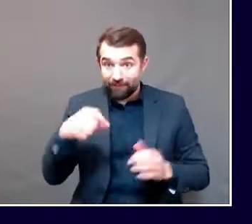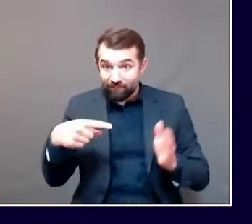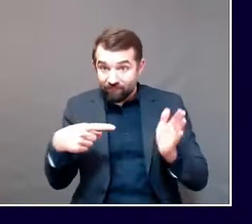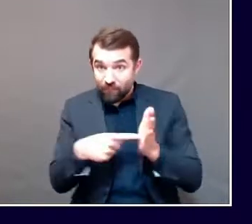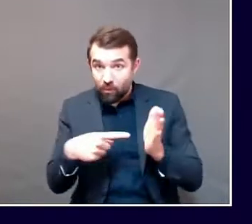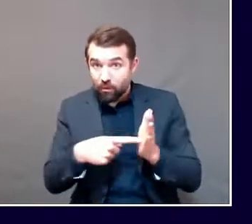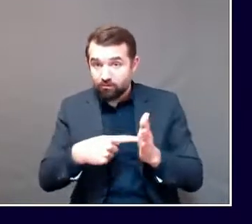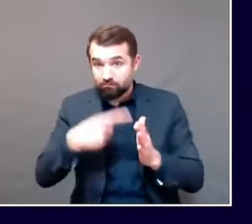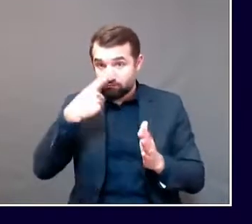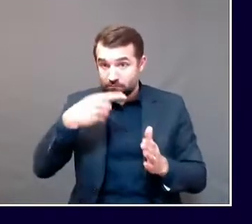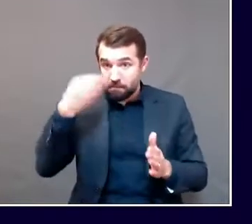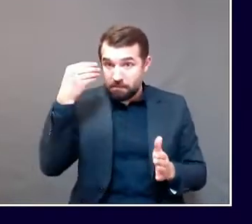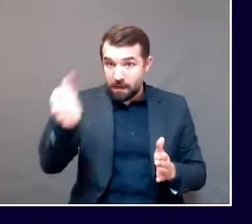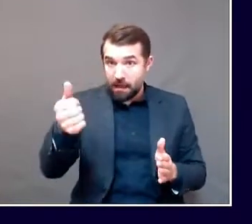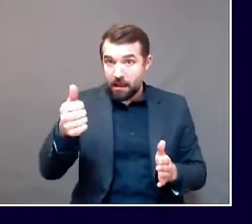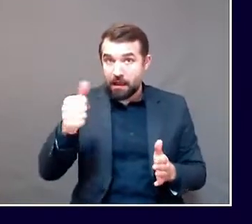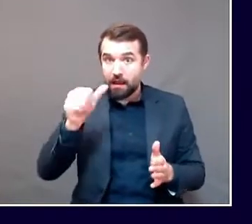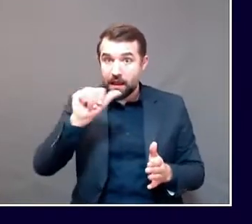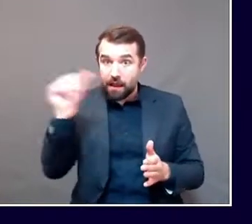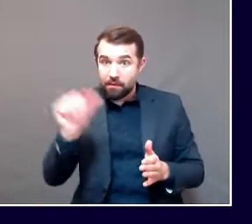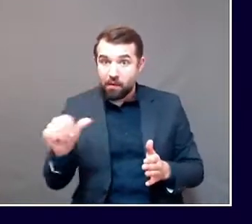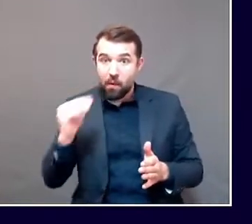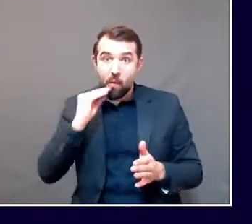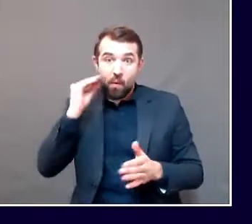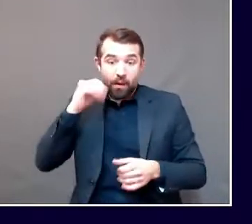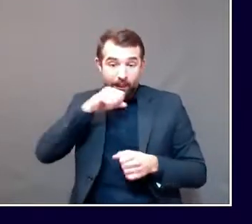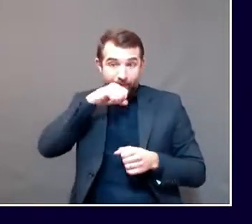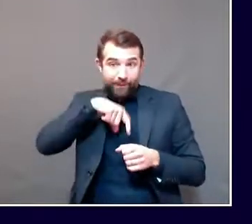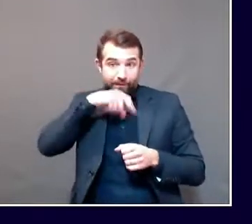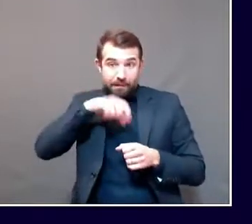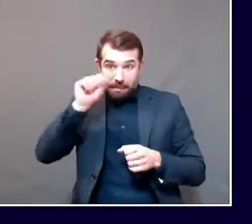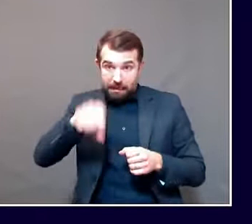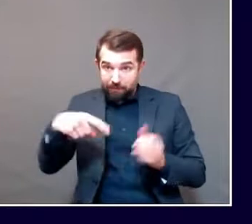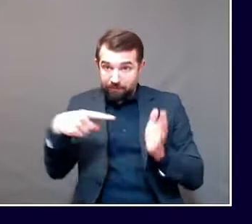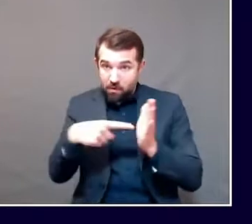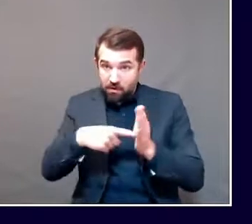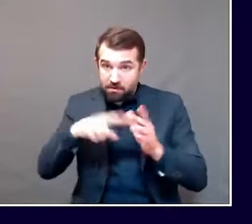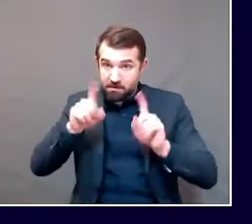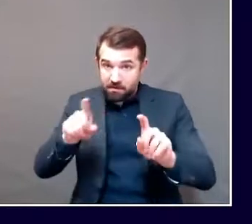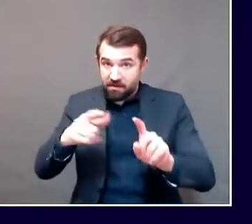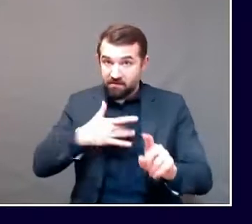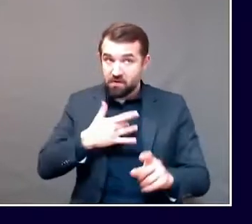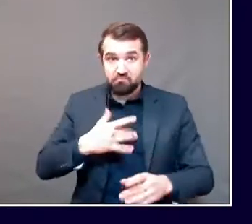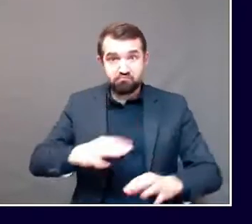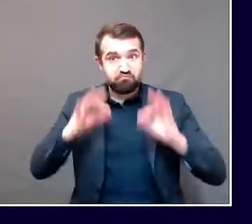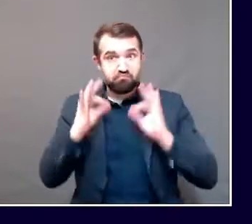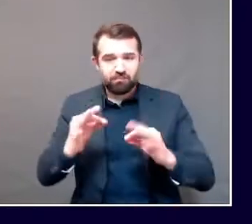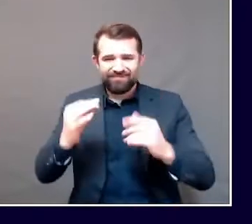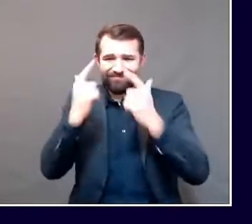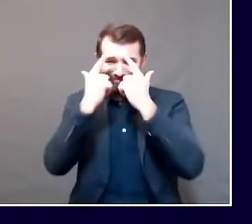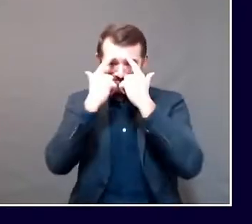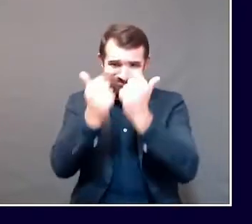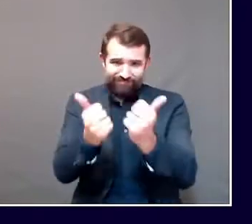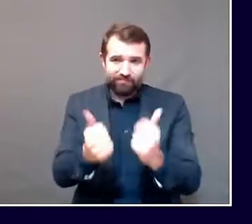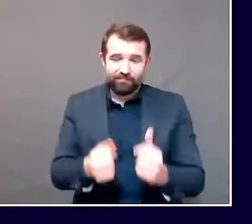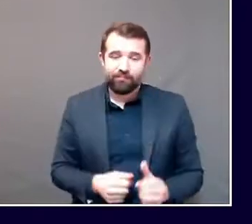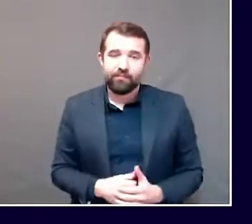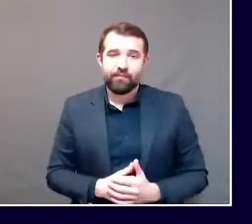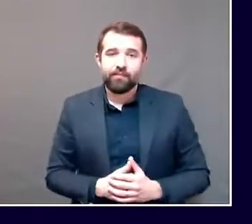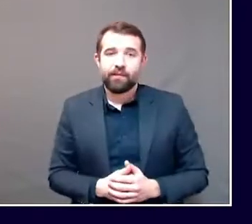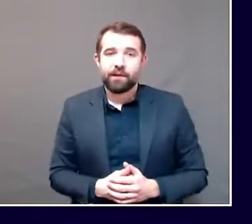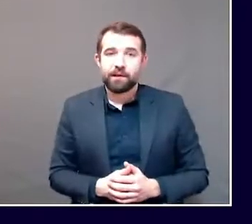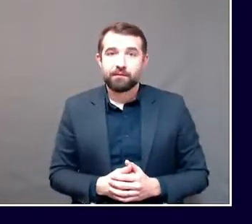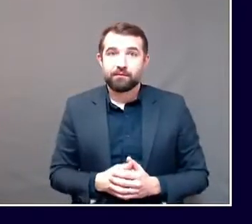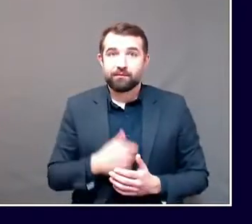at home and not having to leave your home is the right move for you, then by all means. I don't have reason to doubt the validity